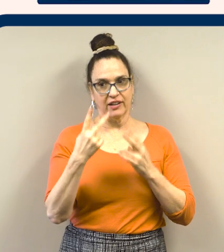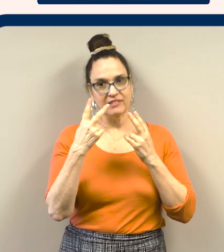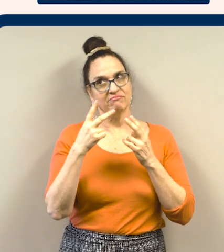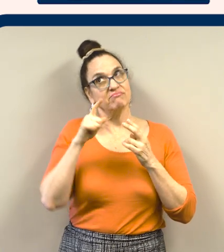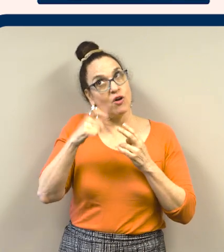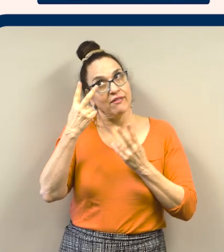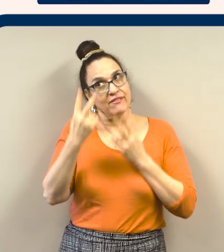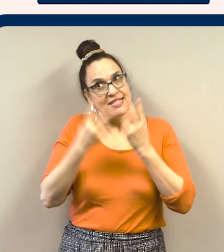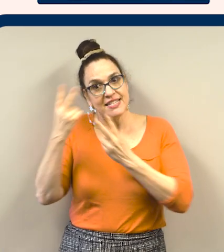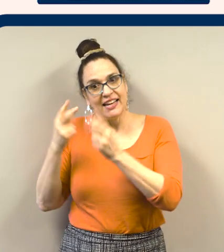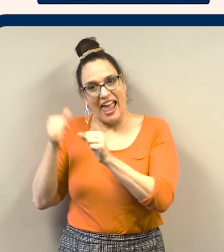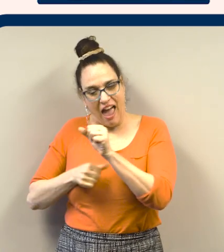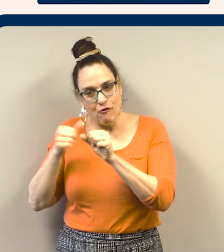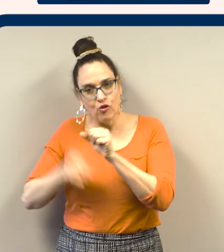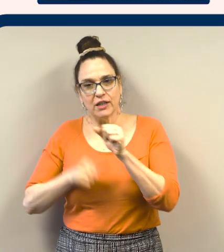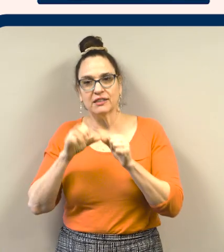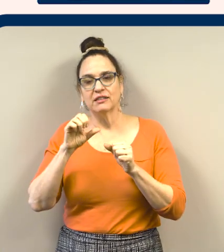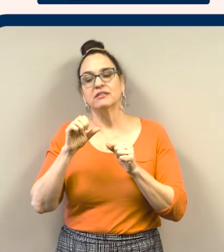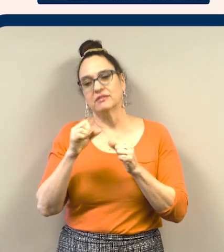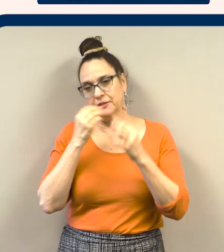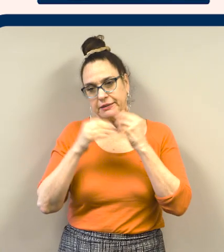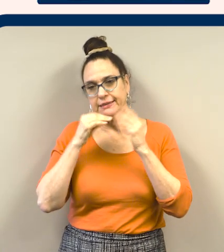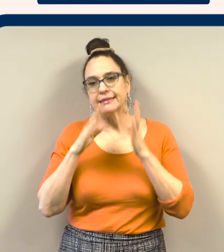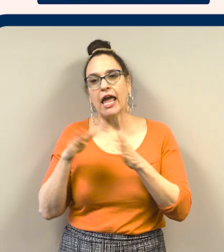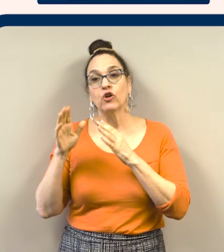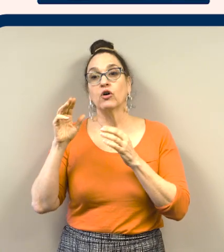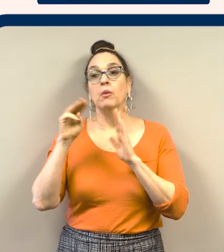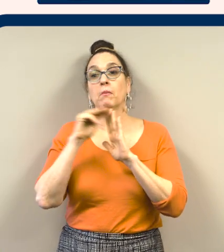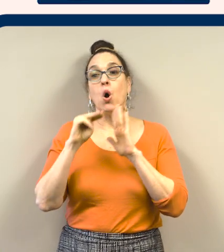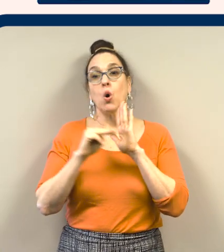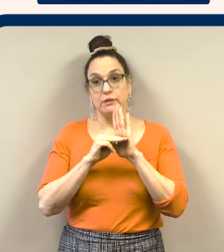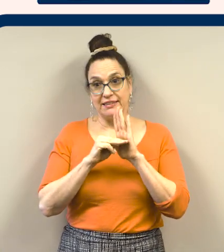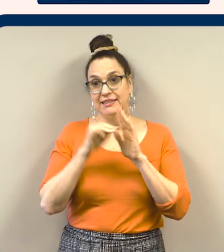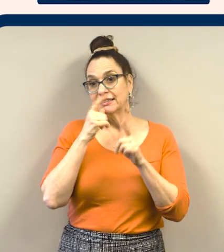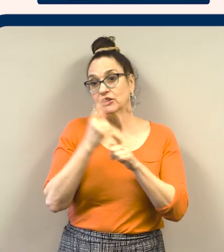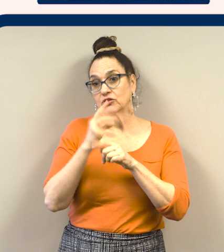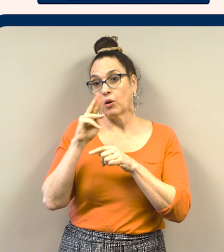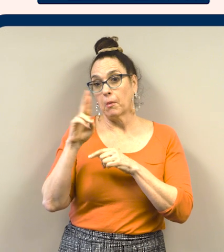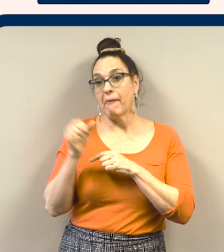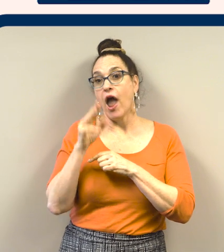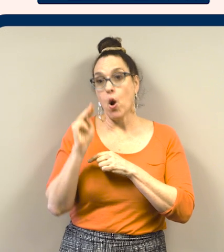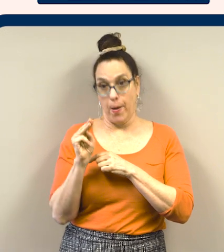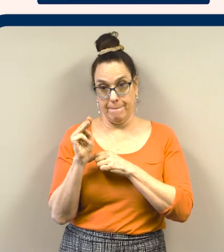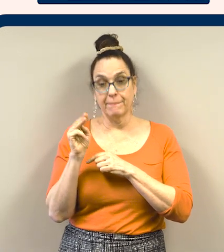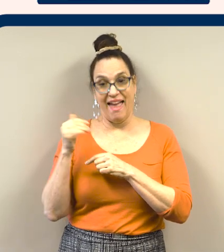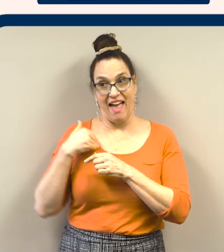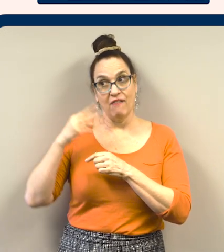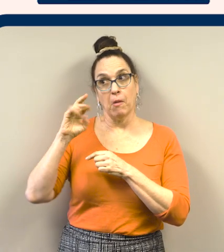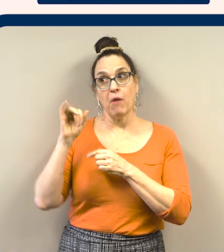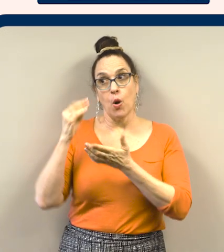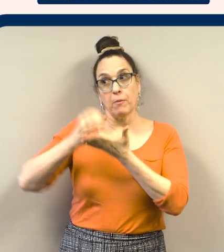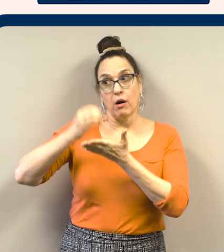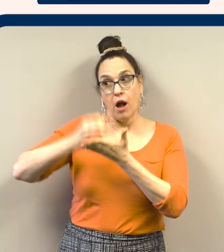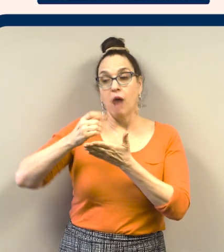prophet Elijah, who is believed to visit every Seder, and Miriam's cup honoring Moses' sister Miriam,